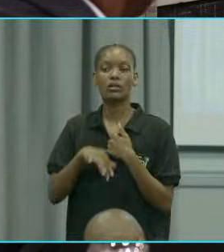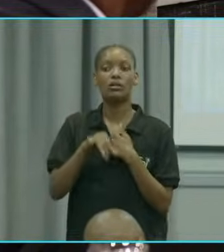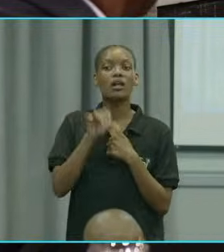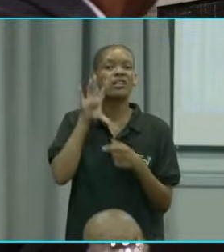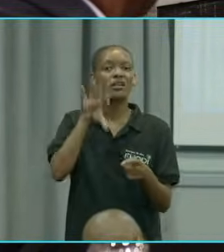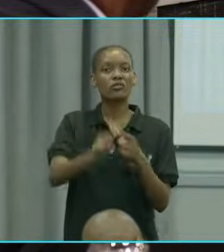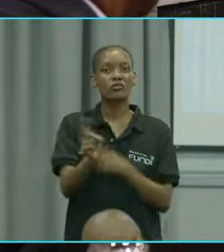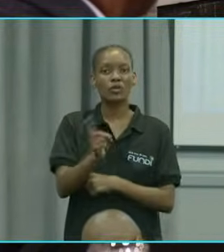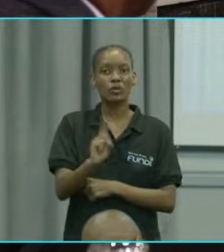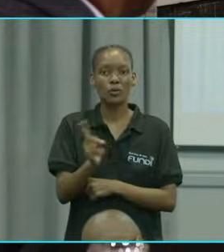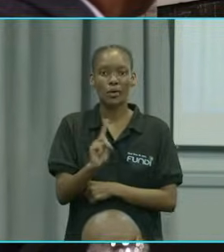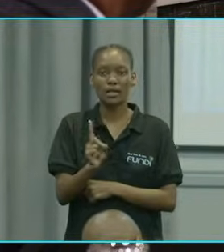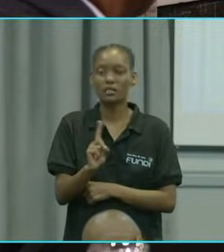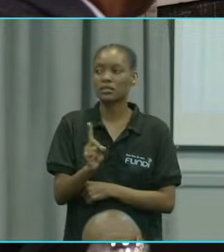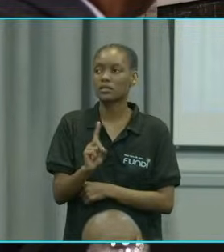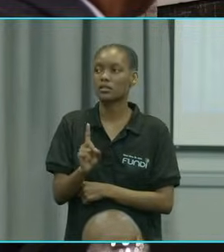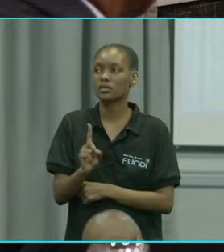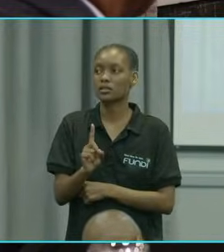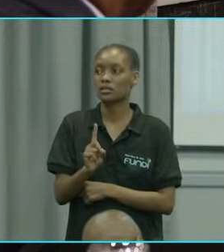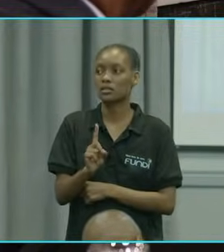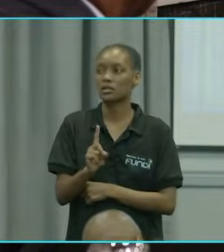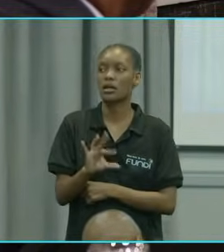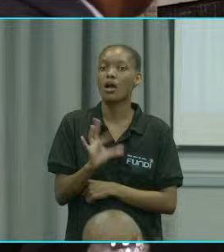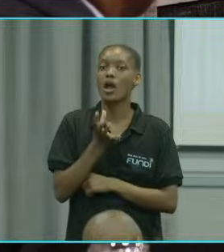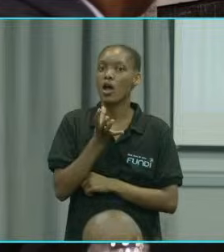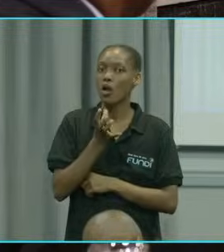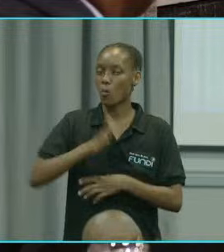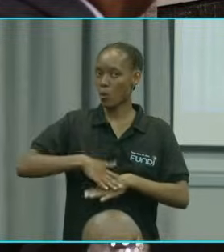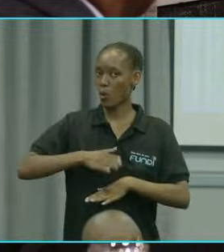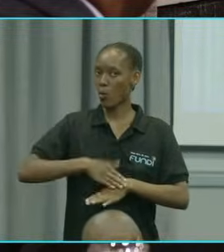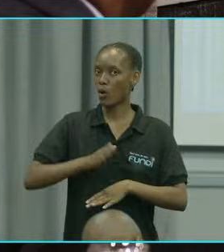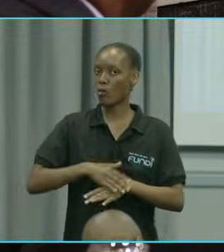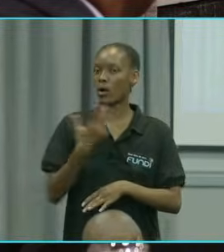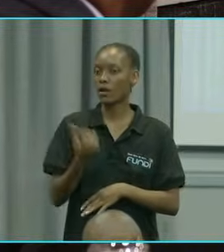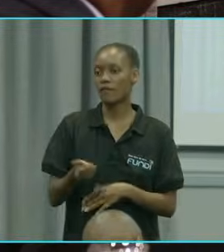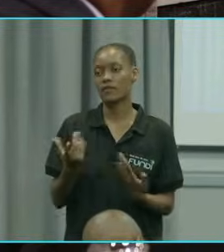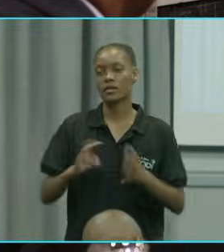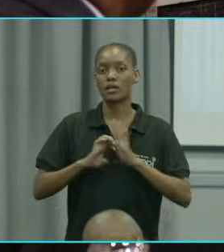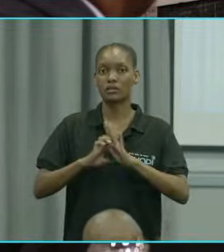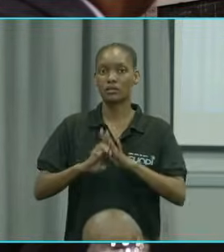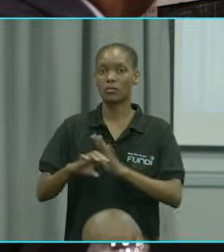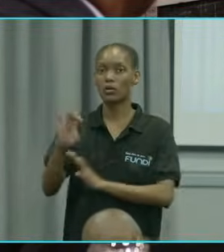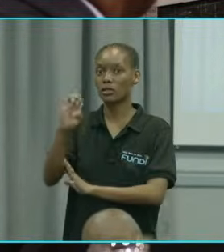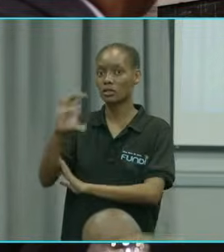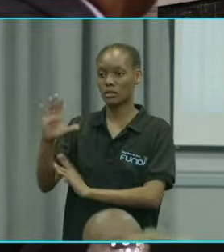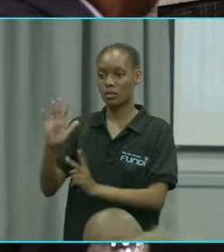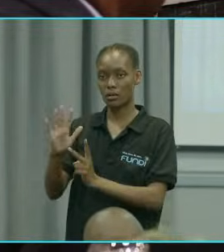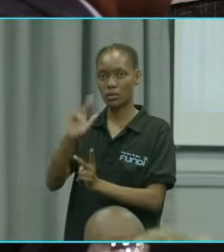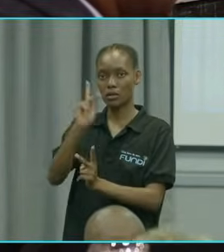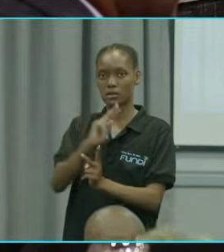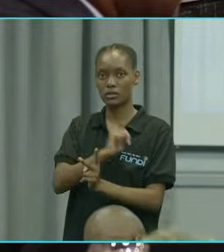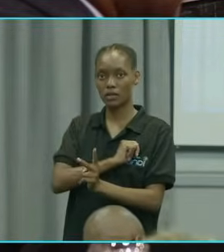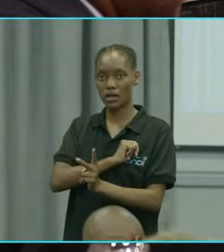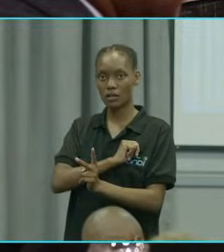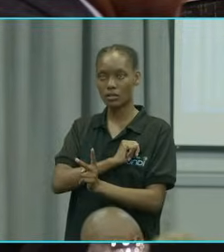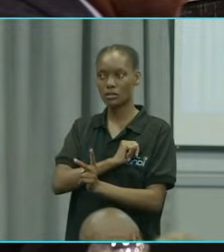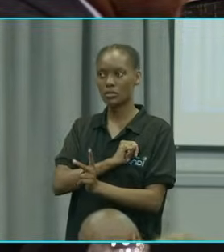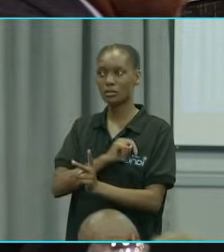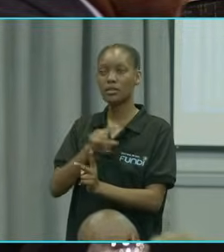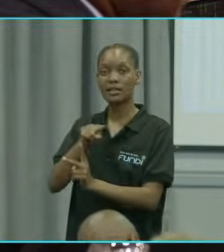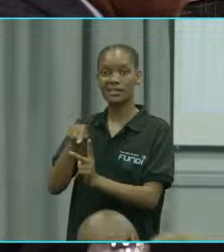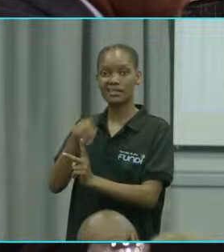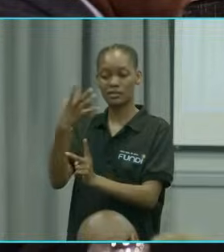that overcrowding comes into the space whereby, like for example, Eastern Cape and KZN, that's where I've got